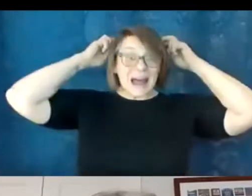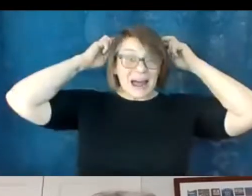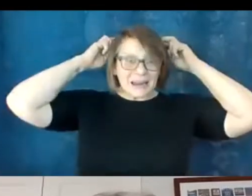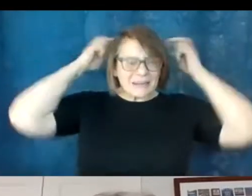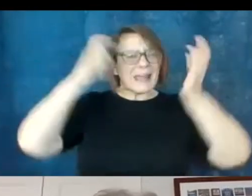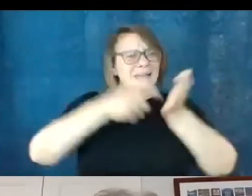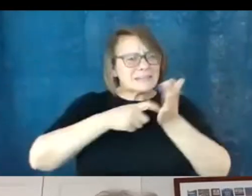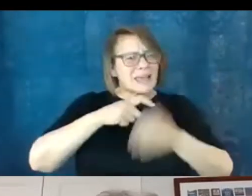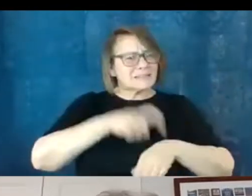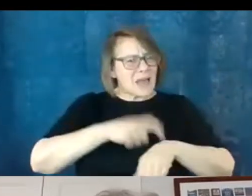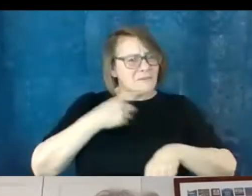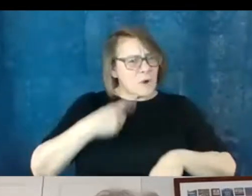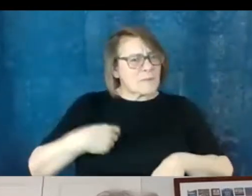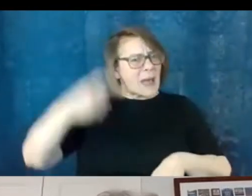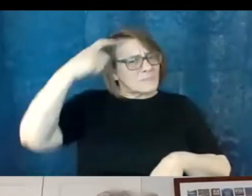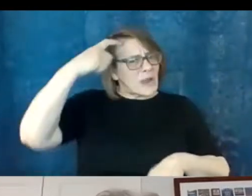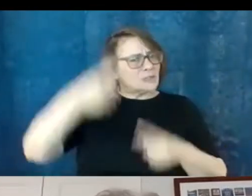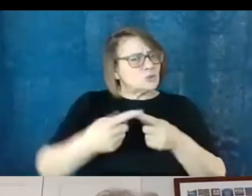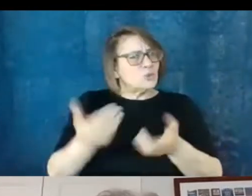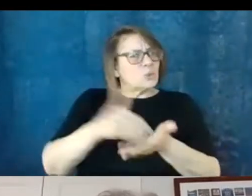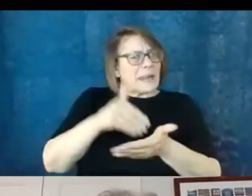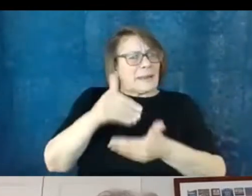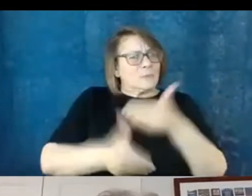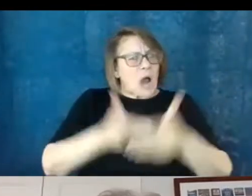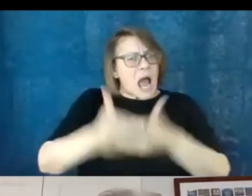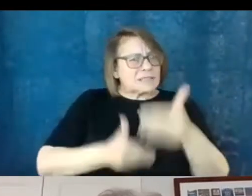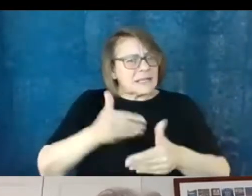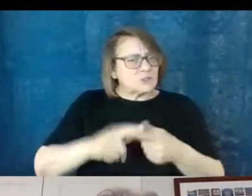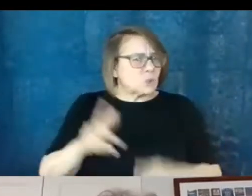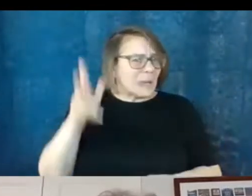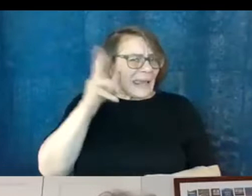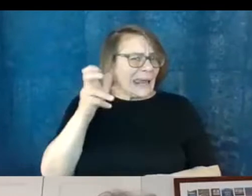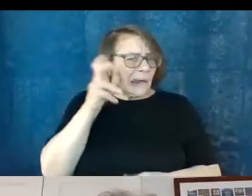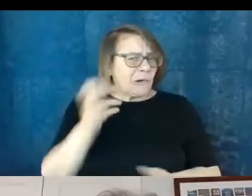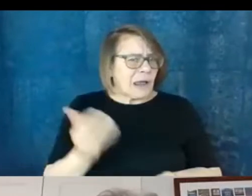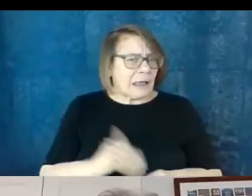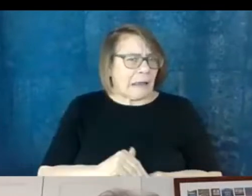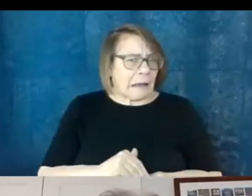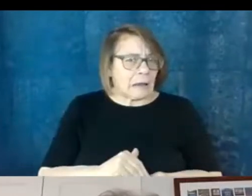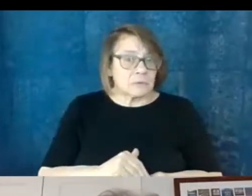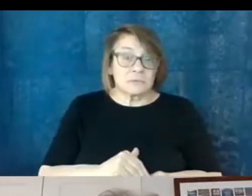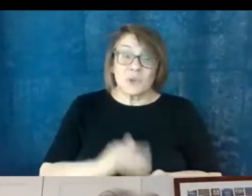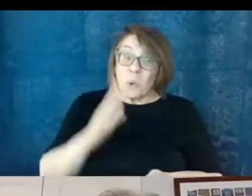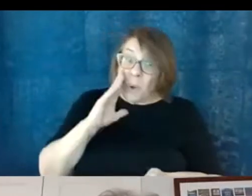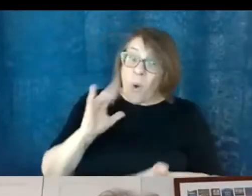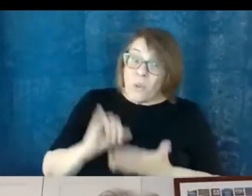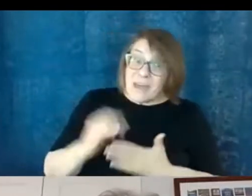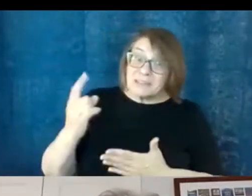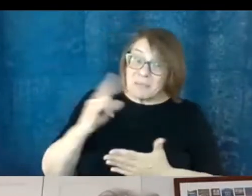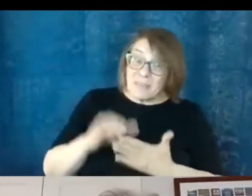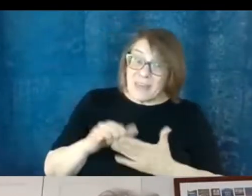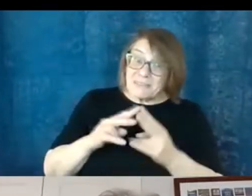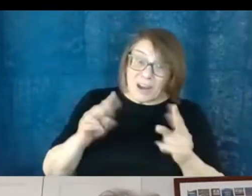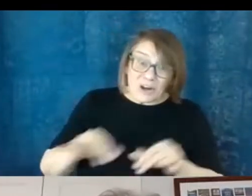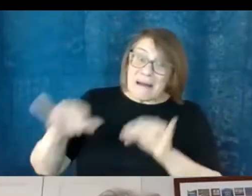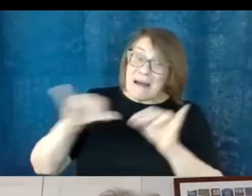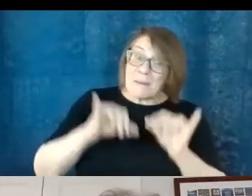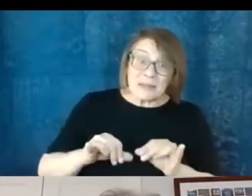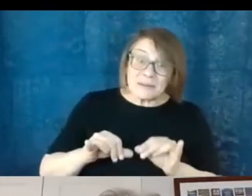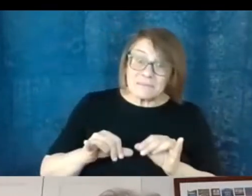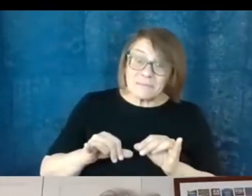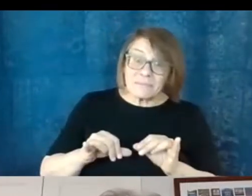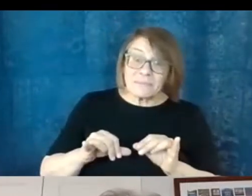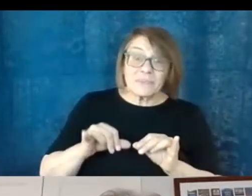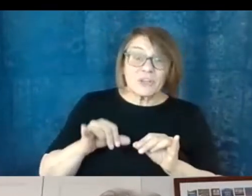kind of like reprocess how to hear again. And so know that that's something that's very common. You know, you're